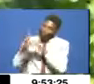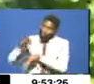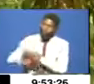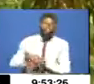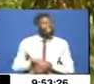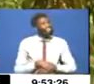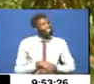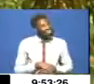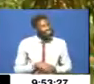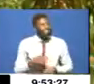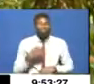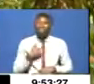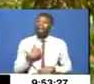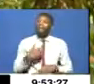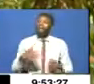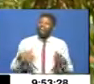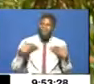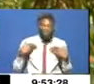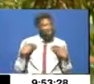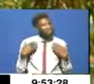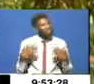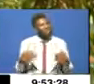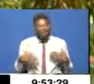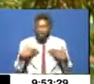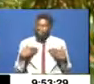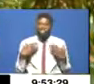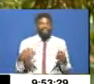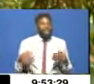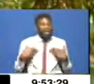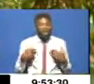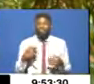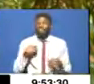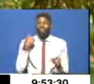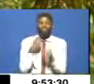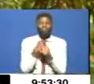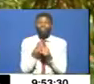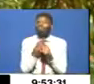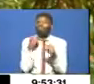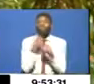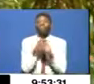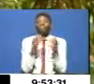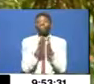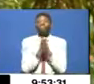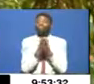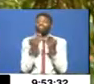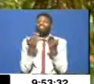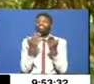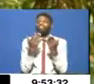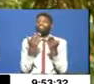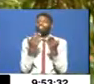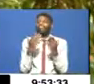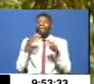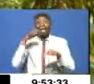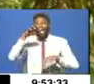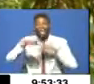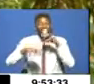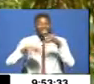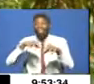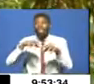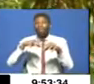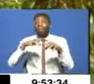very excited. I worked with large animals, mostly